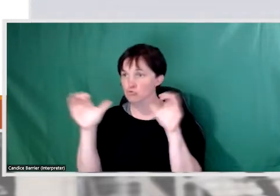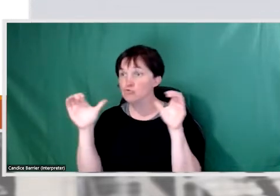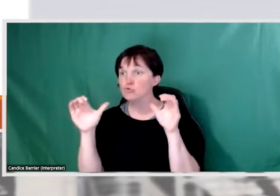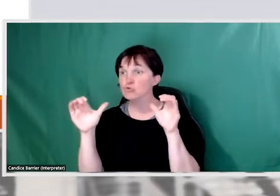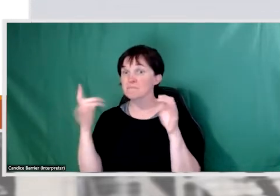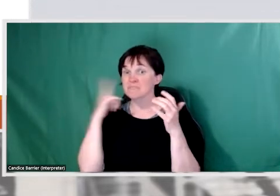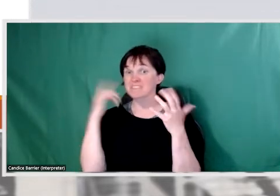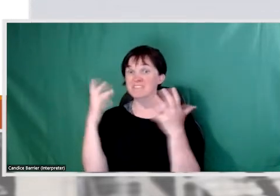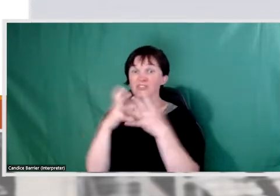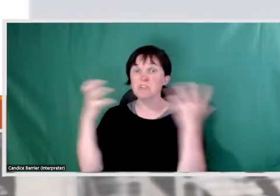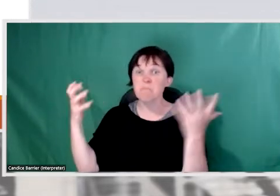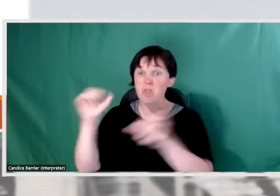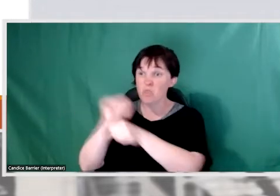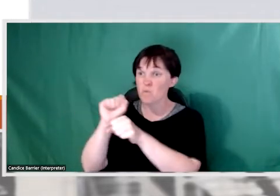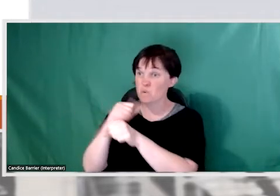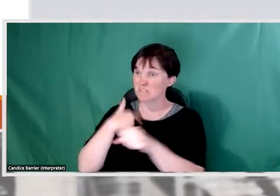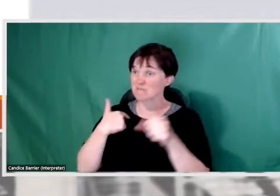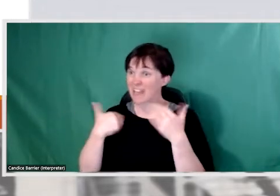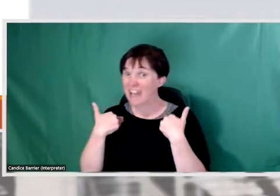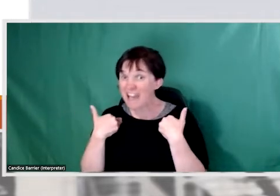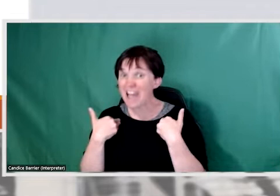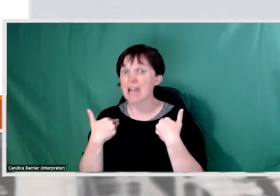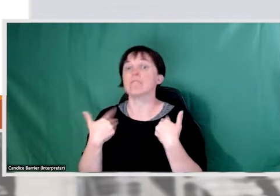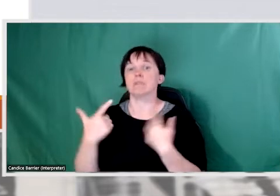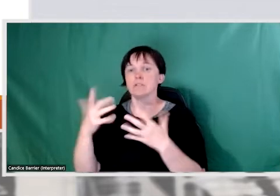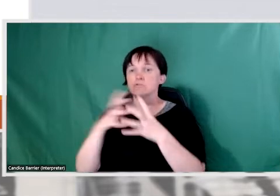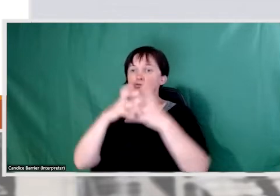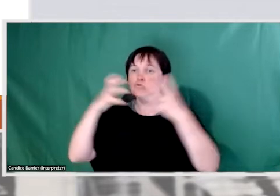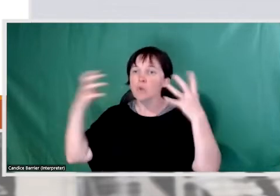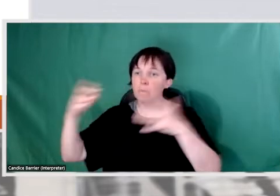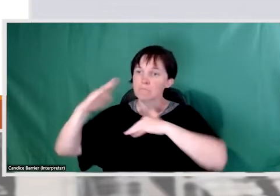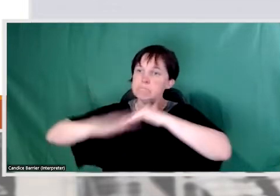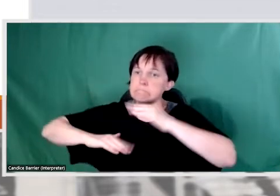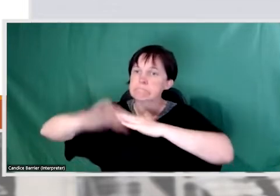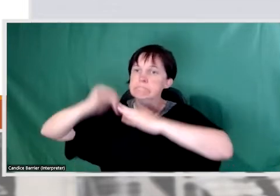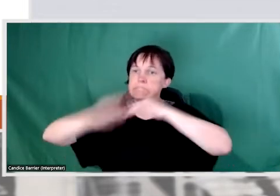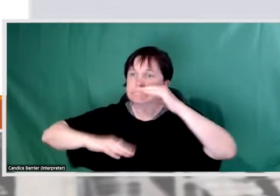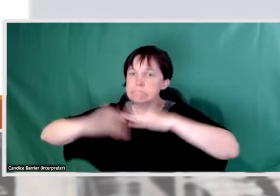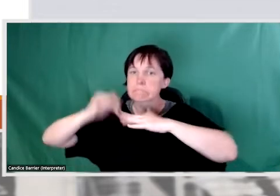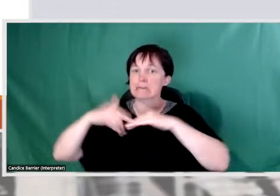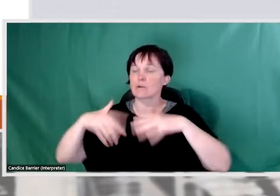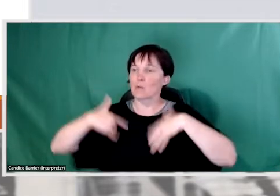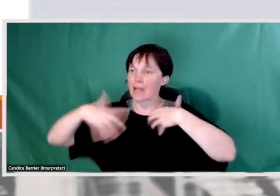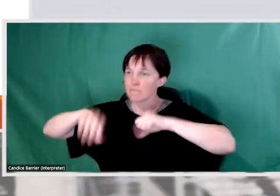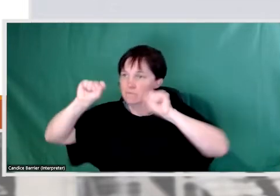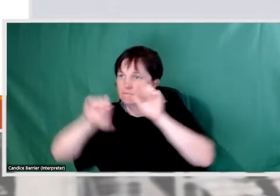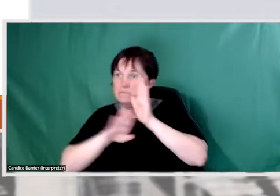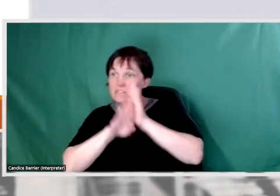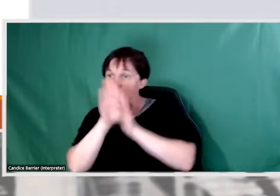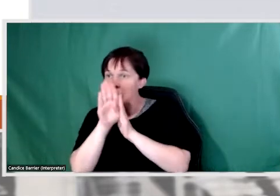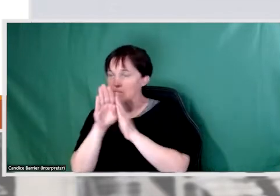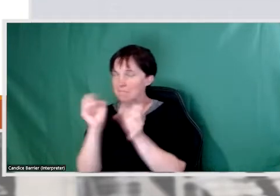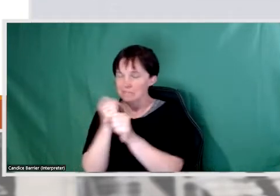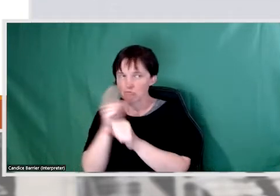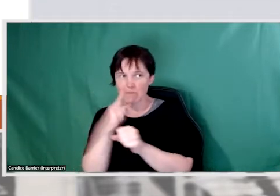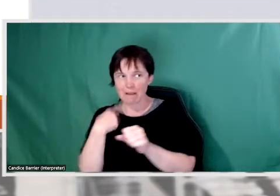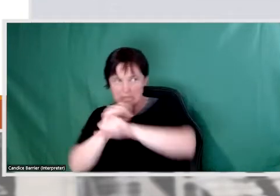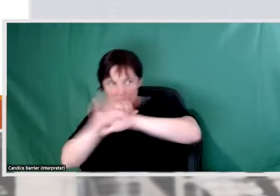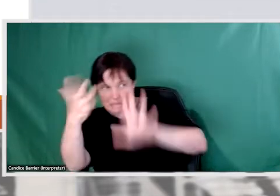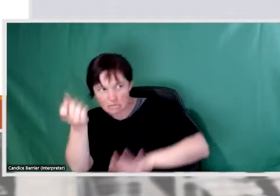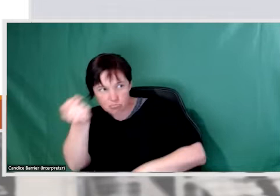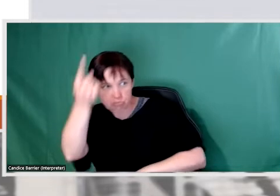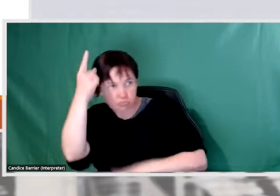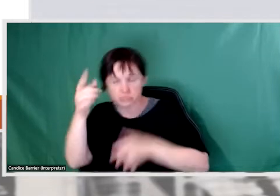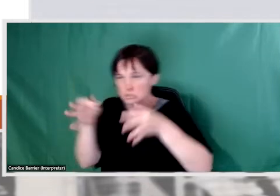have, it really requires organizational structure, and it really requires us to develop the ability to give clear direction to